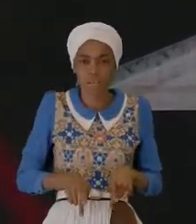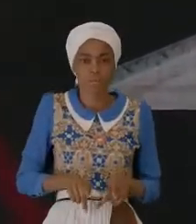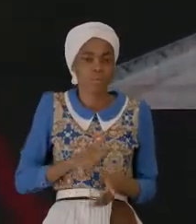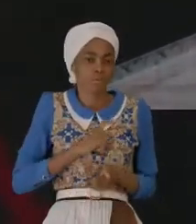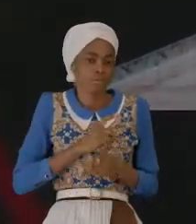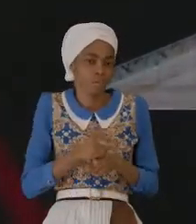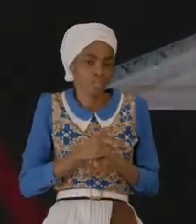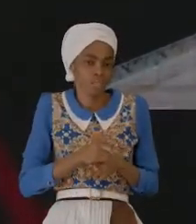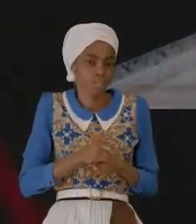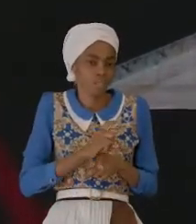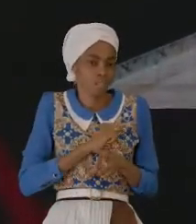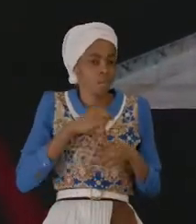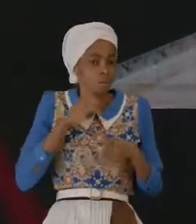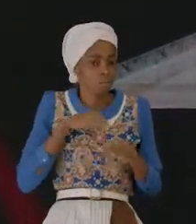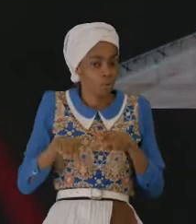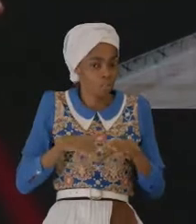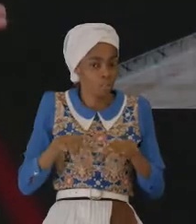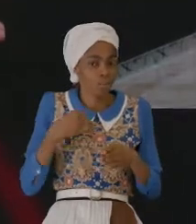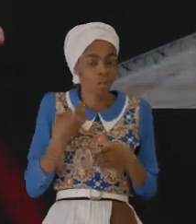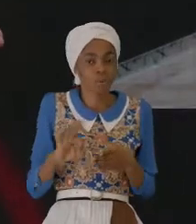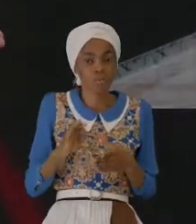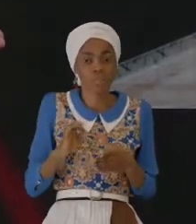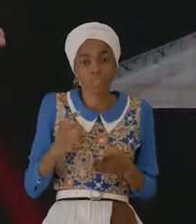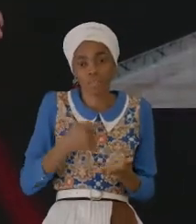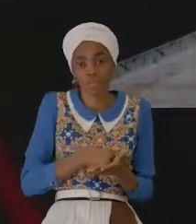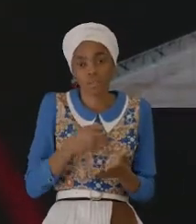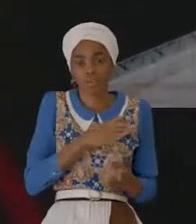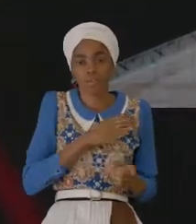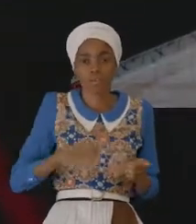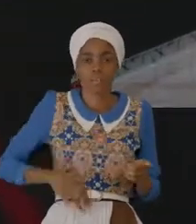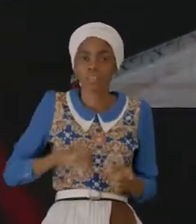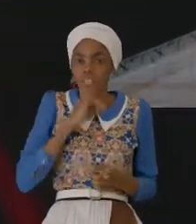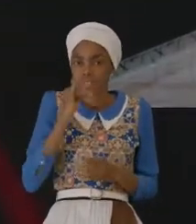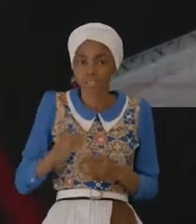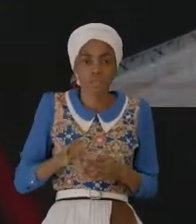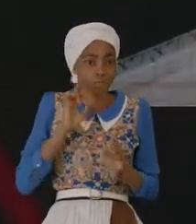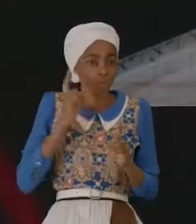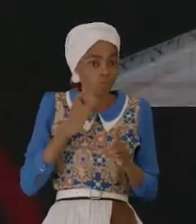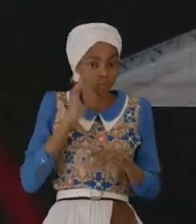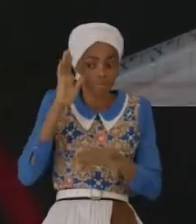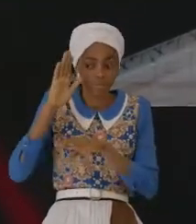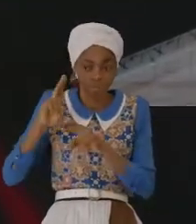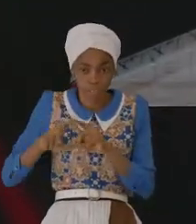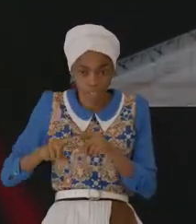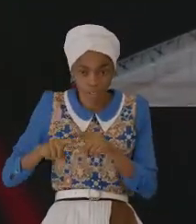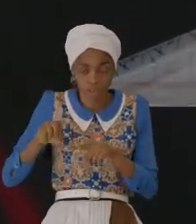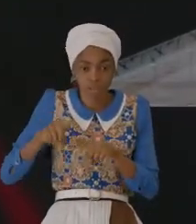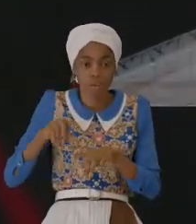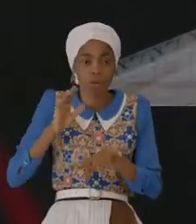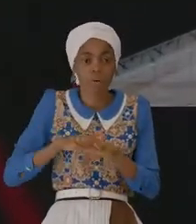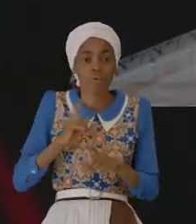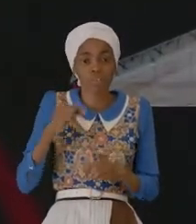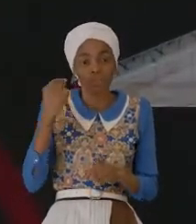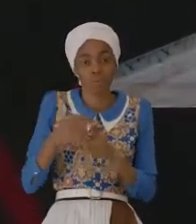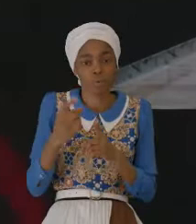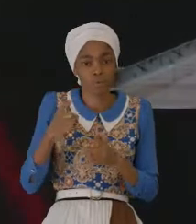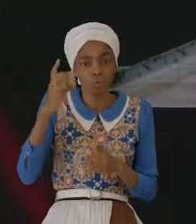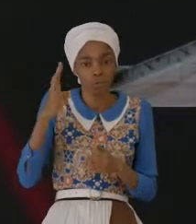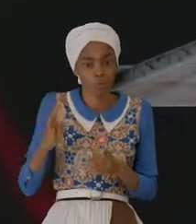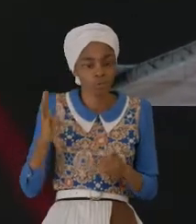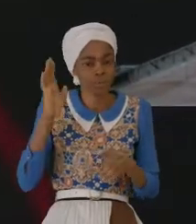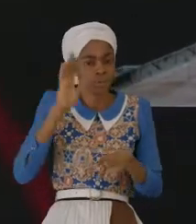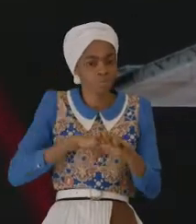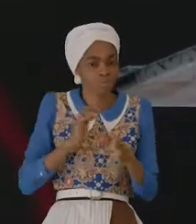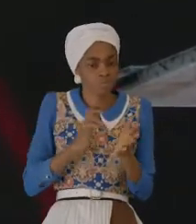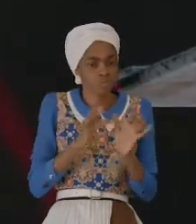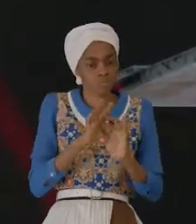on Christ on the Bible on the gospel on the word of God if you are there